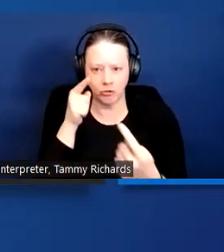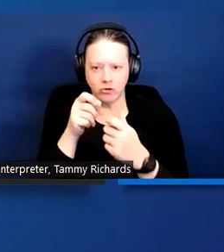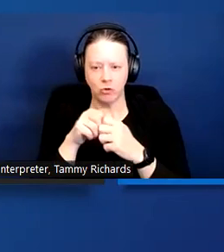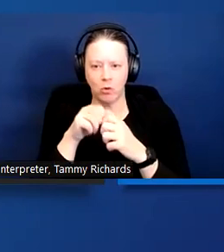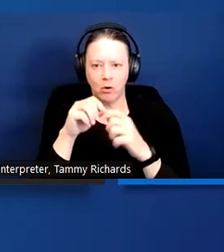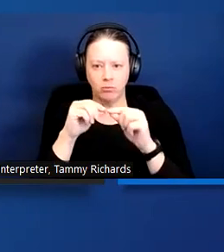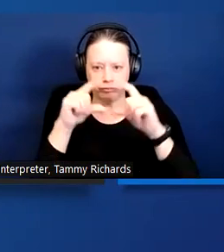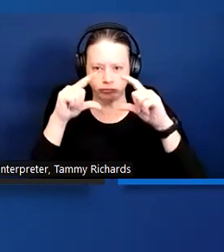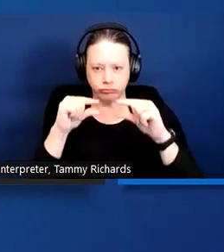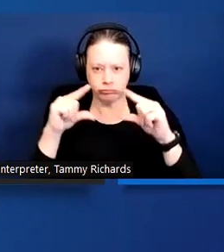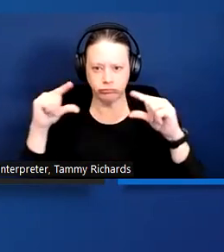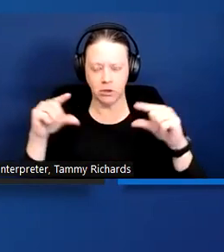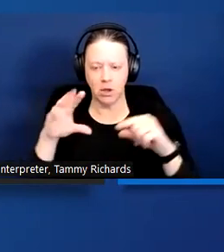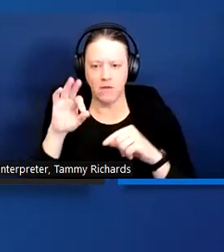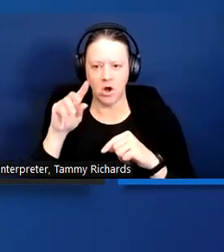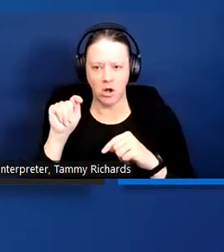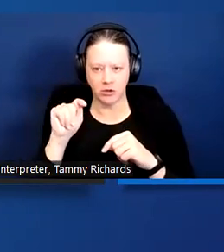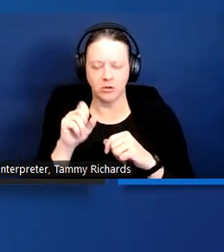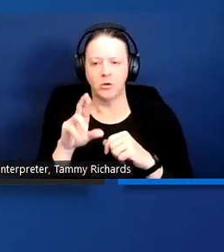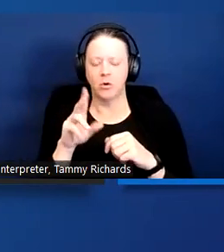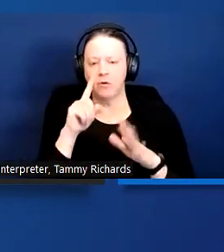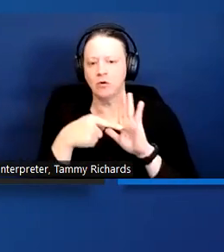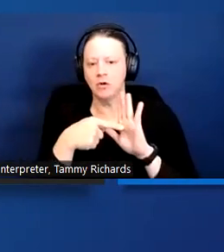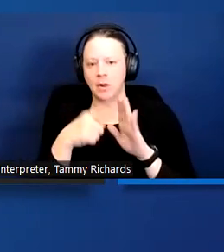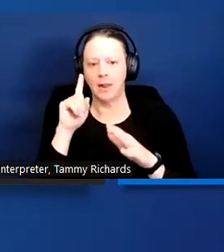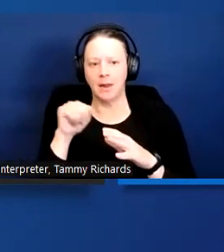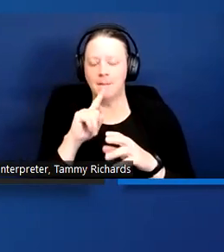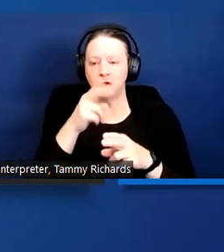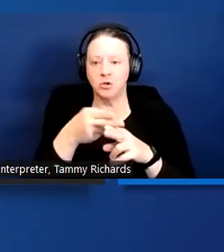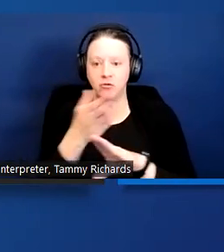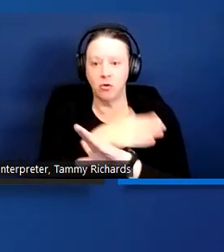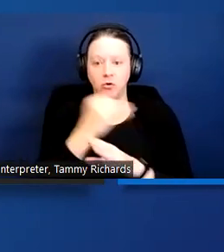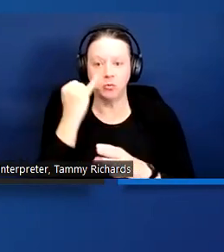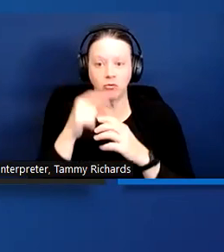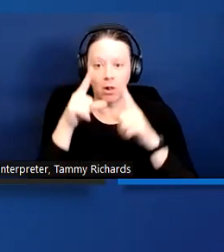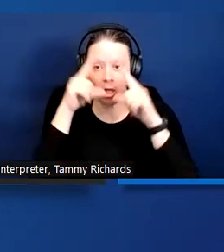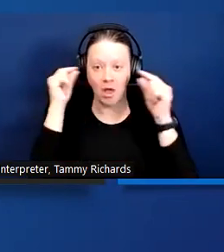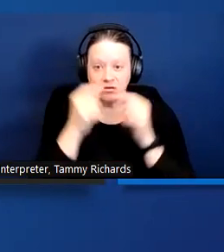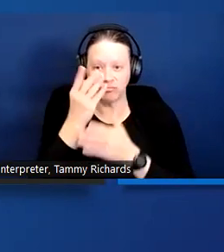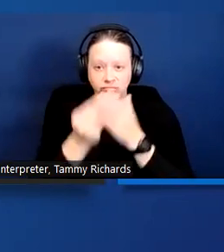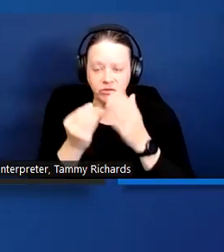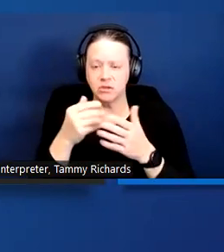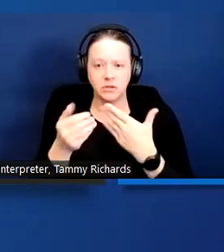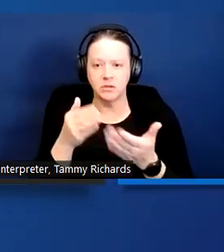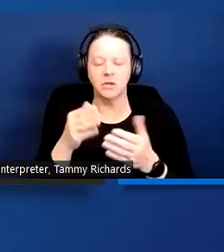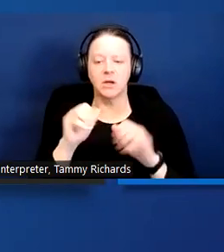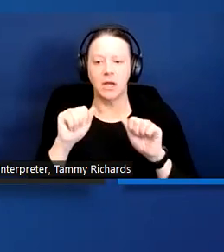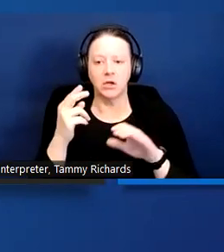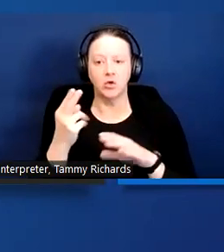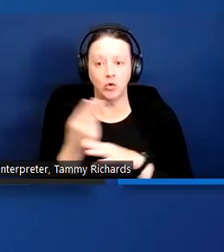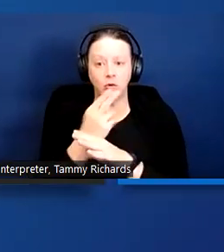font larger, or if, say, like I mentioned earlier, if you're missing your glasses, they can choose to use that option because it's